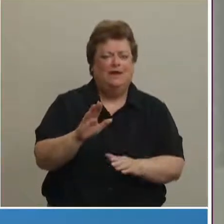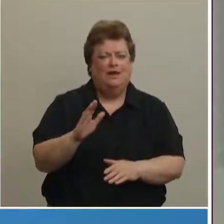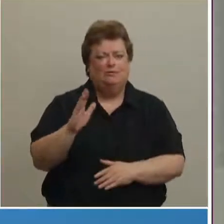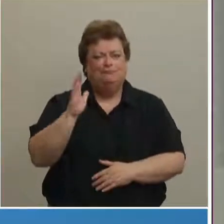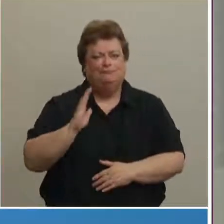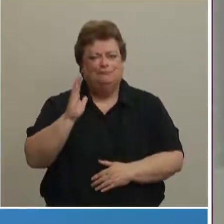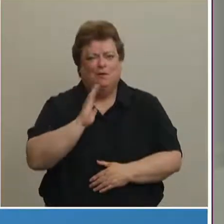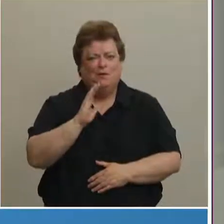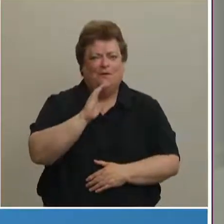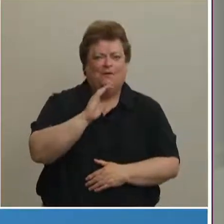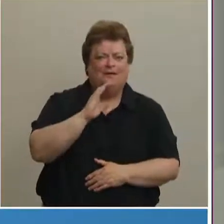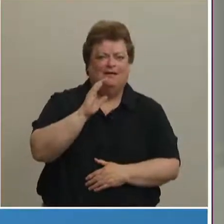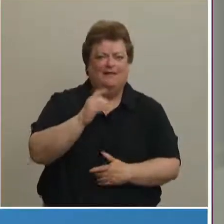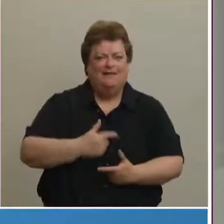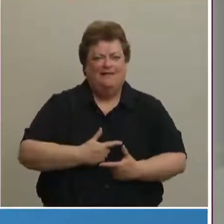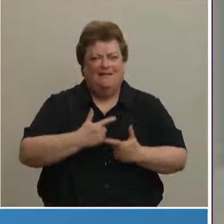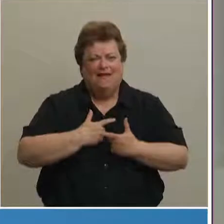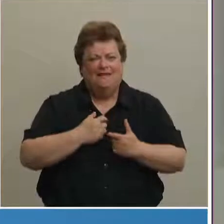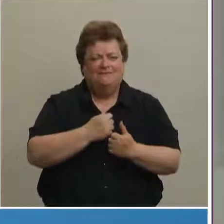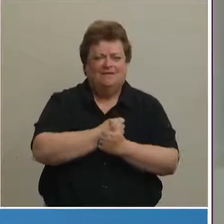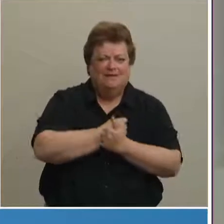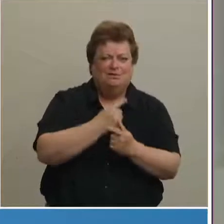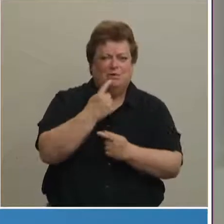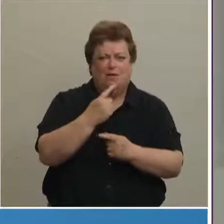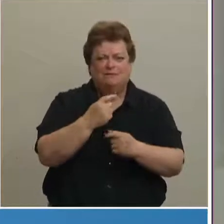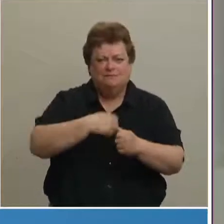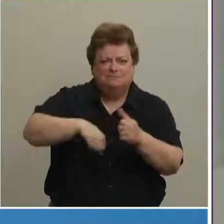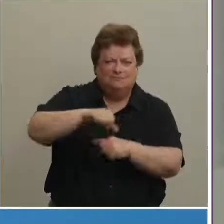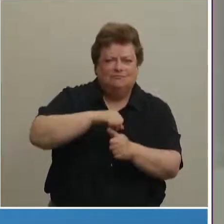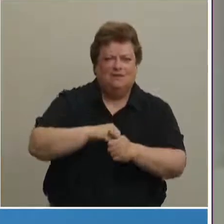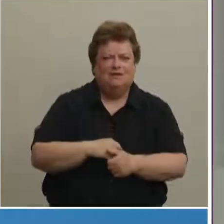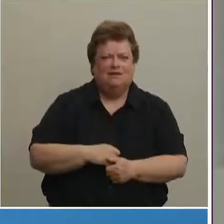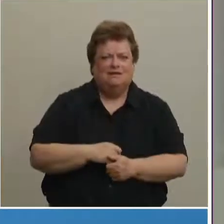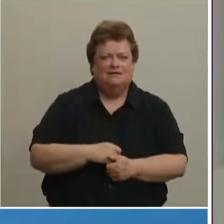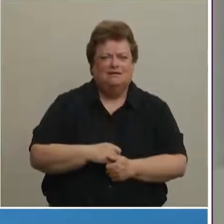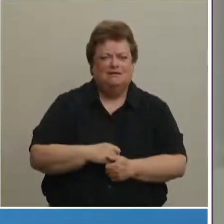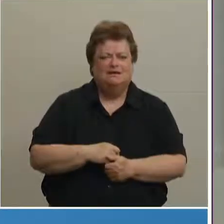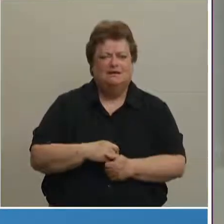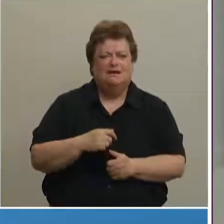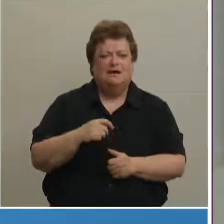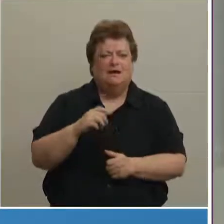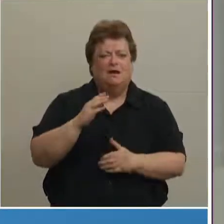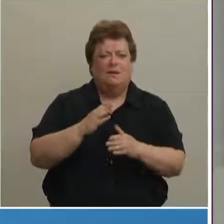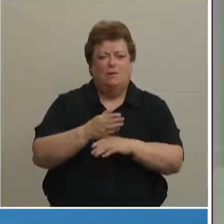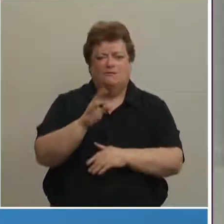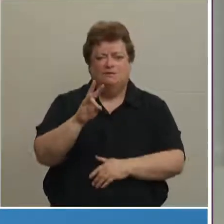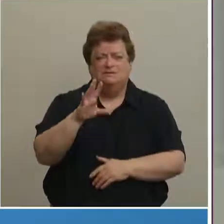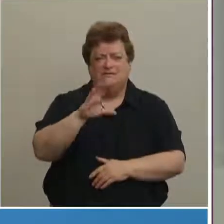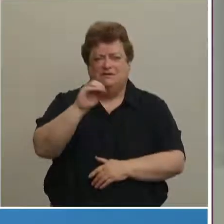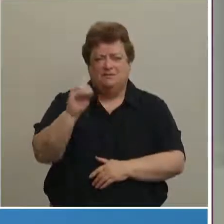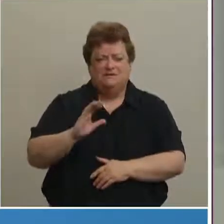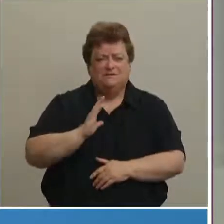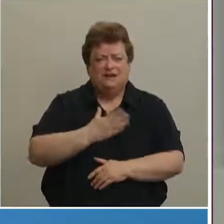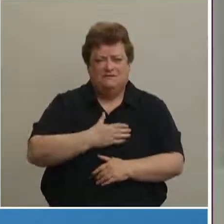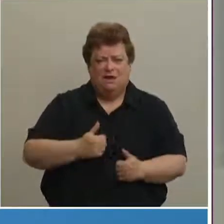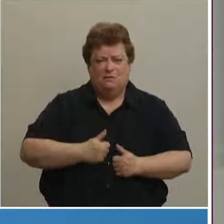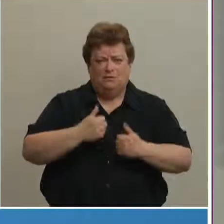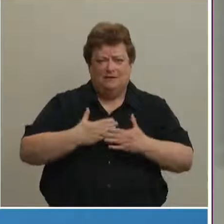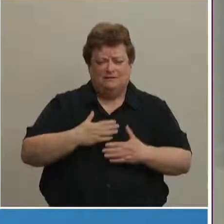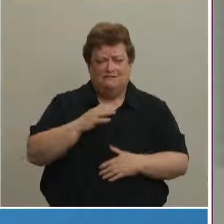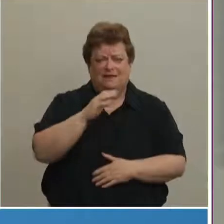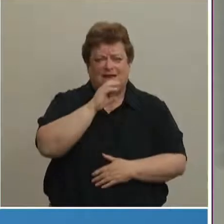one another. Local demand for vaccines remains high. In fact, over 75% of our residents